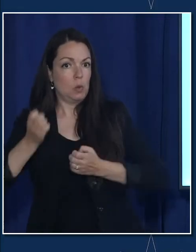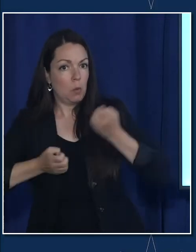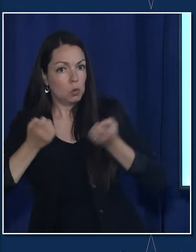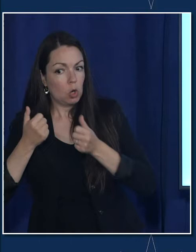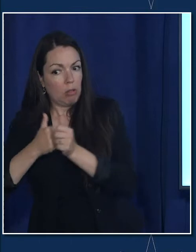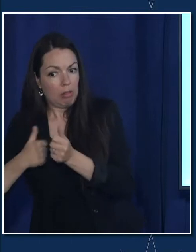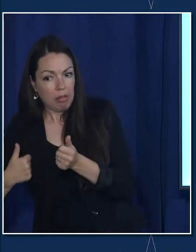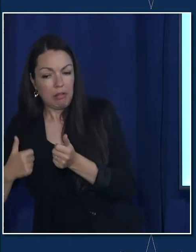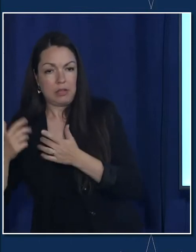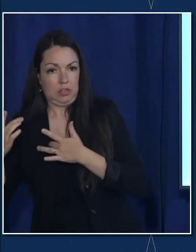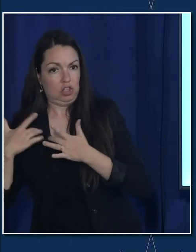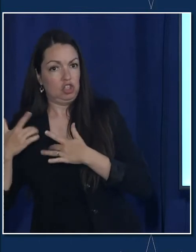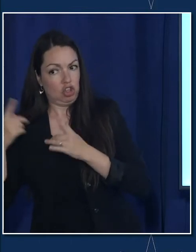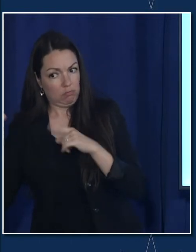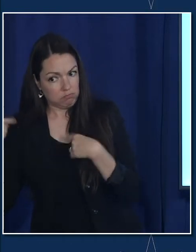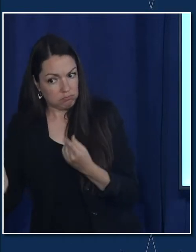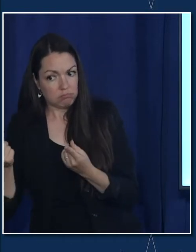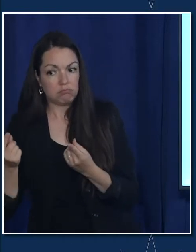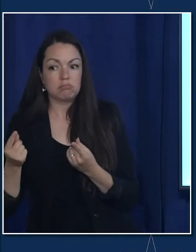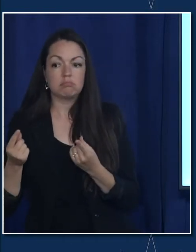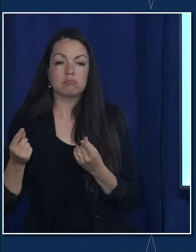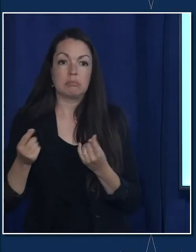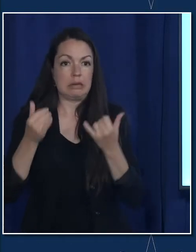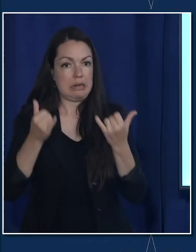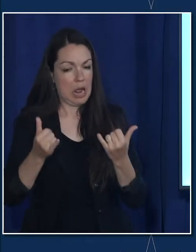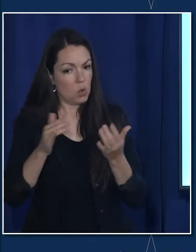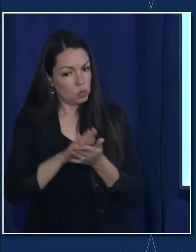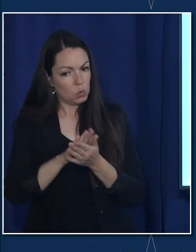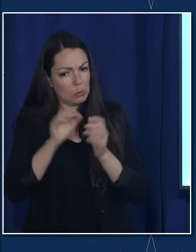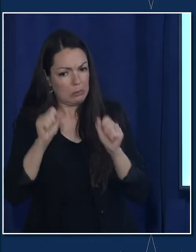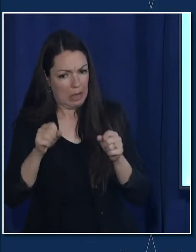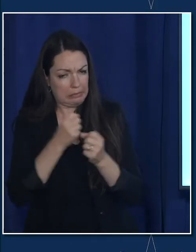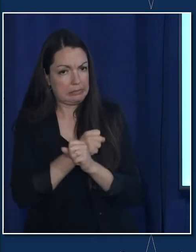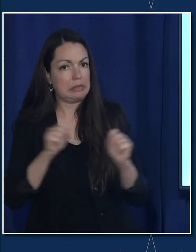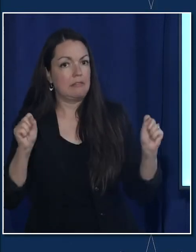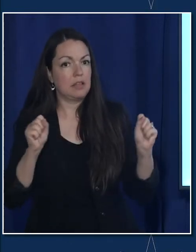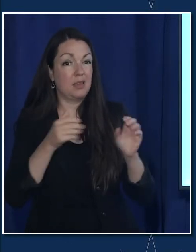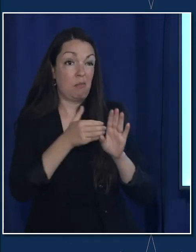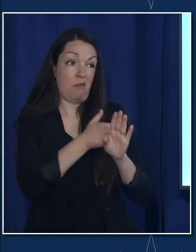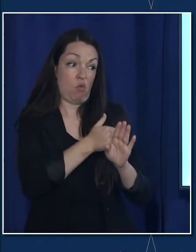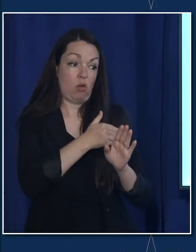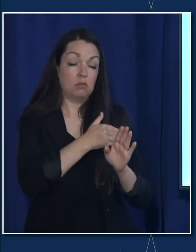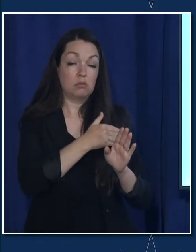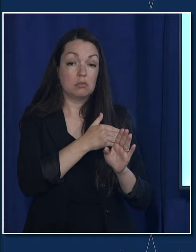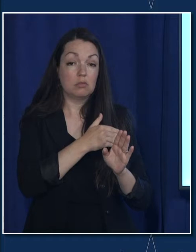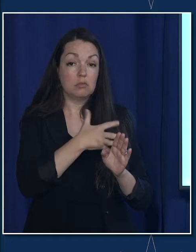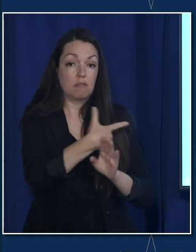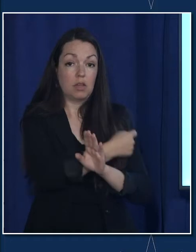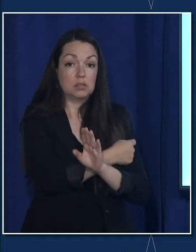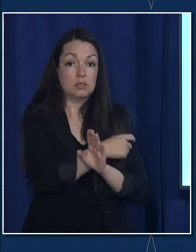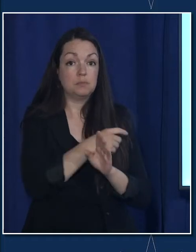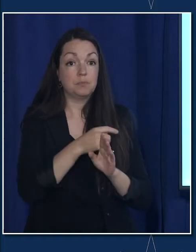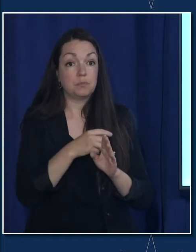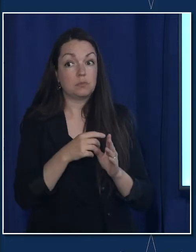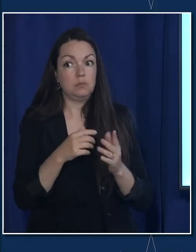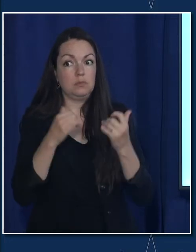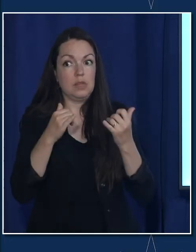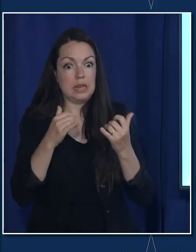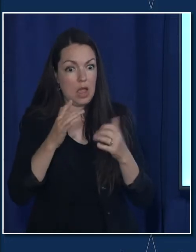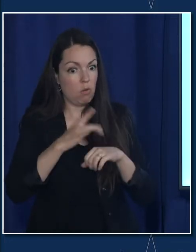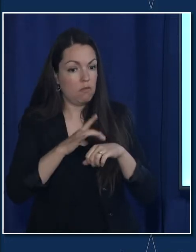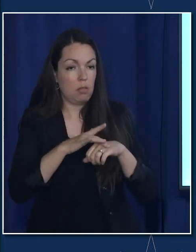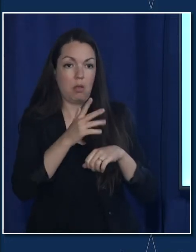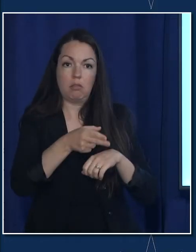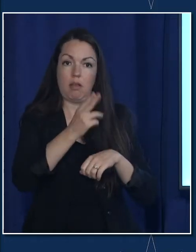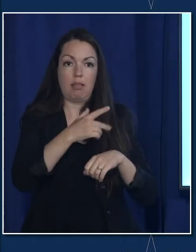of great concern. And so since we could have schools open safely even before a vaccine was available, working hard to make a vaccine highly